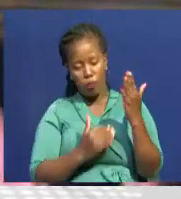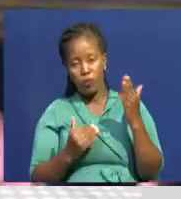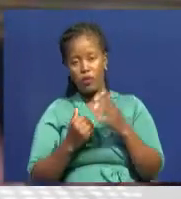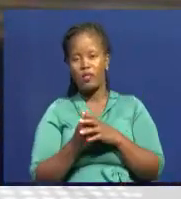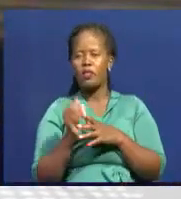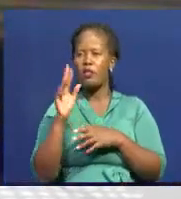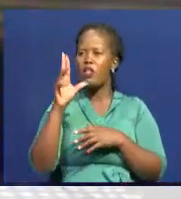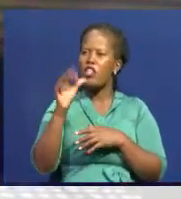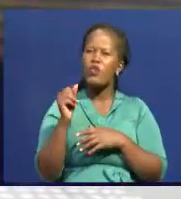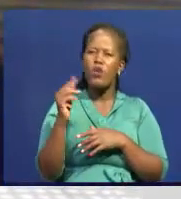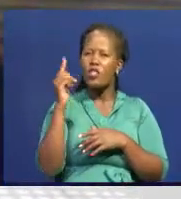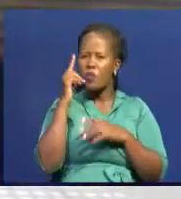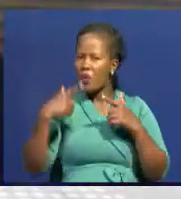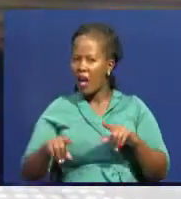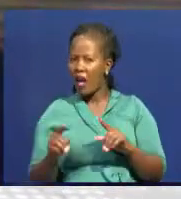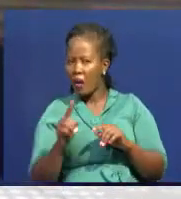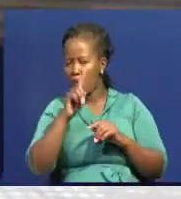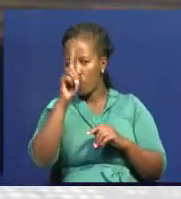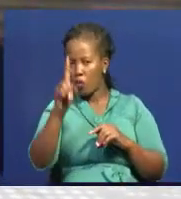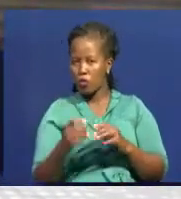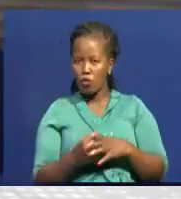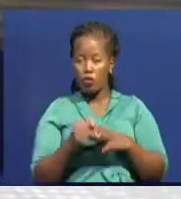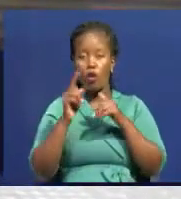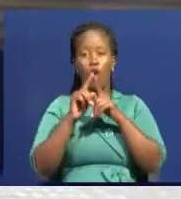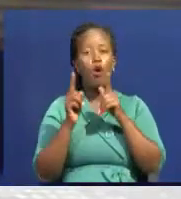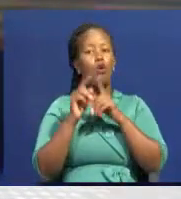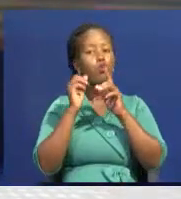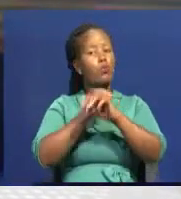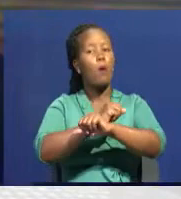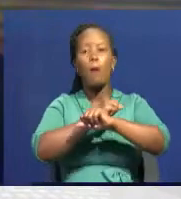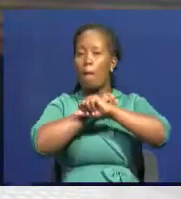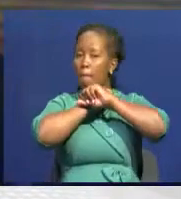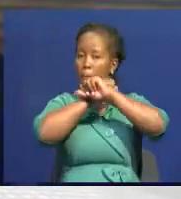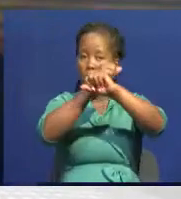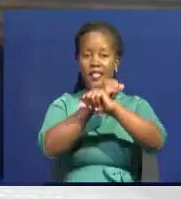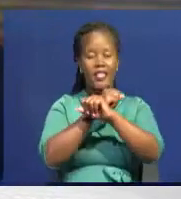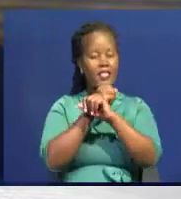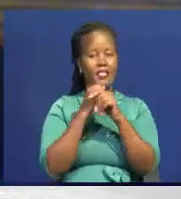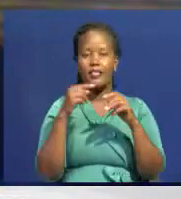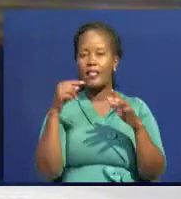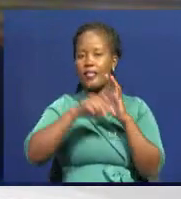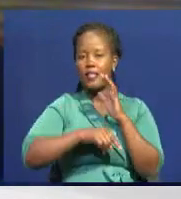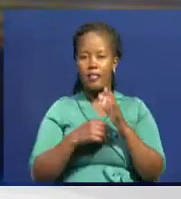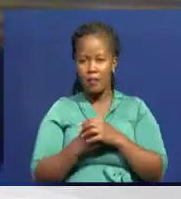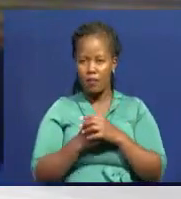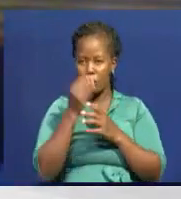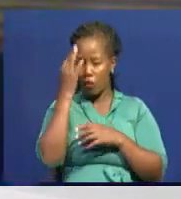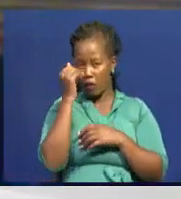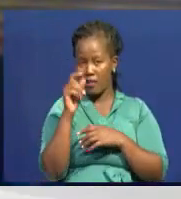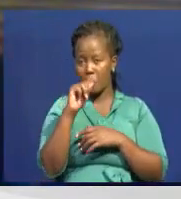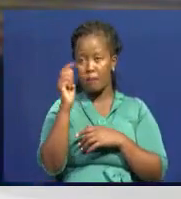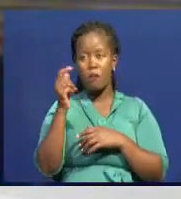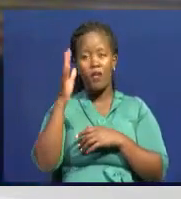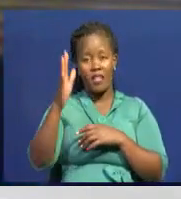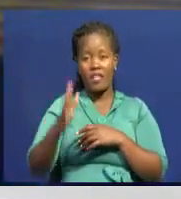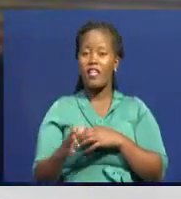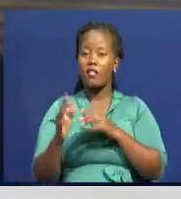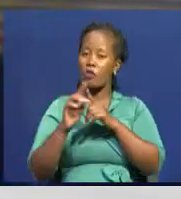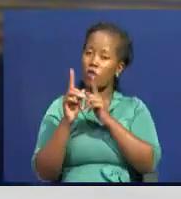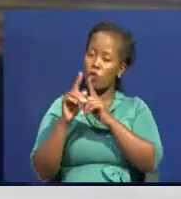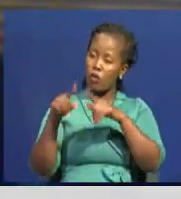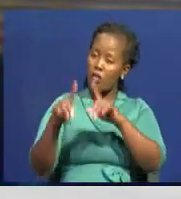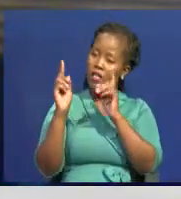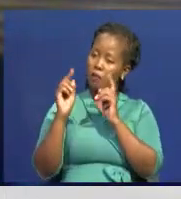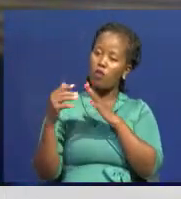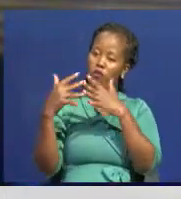allow this? Oh, yes, it does. And it protects this money, because these Kenyans are Americans as well. So the